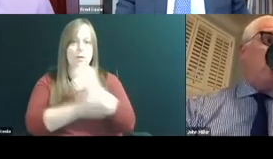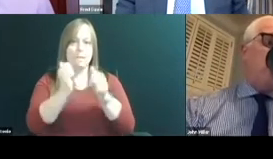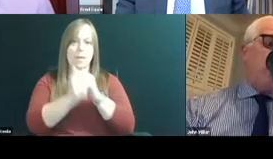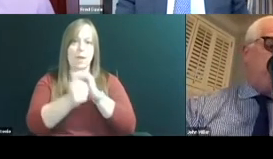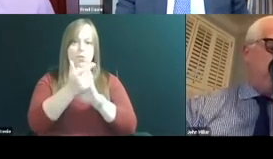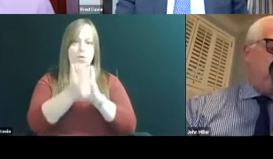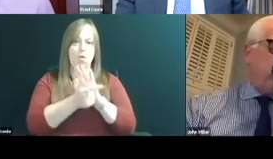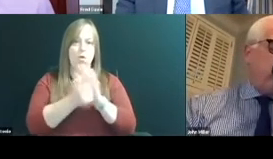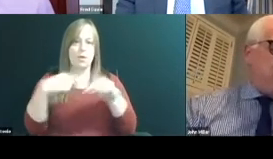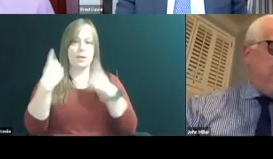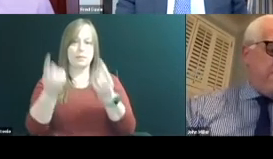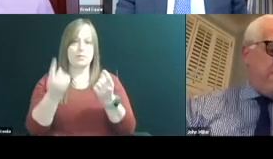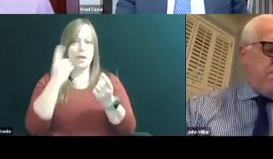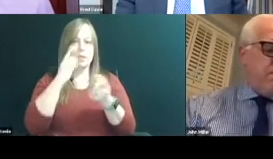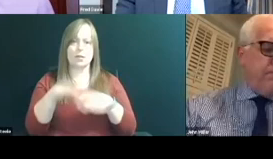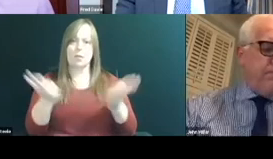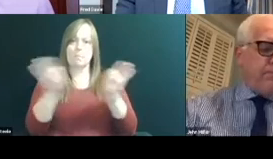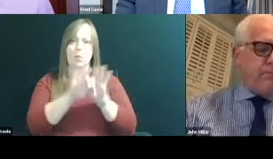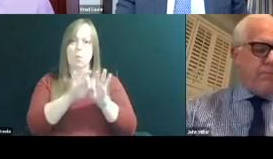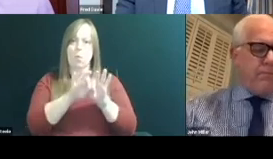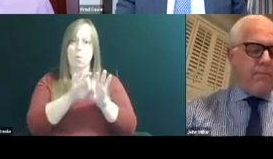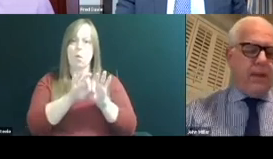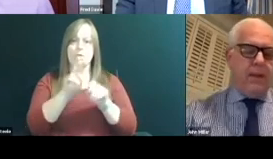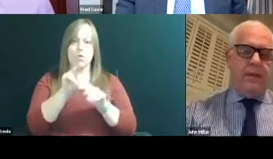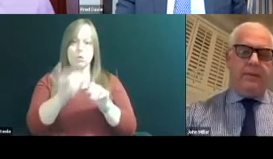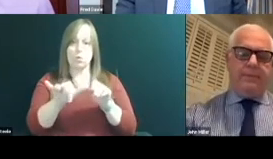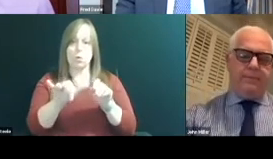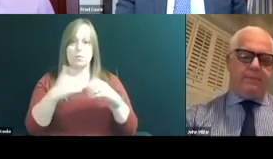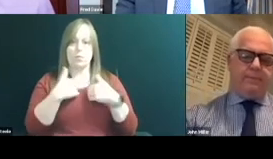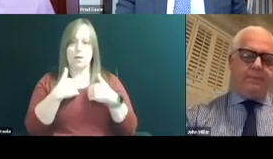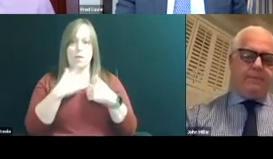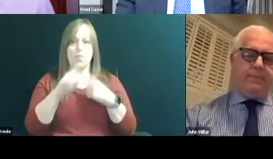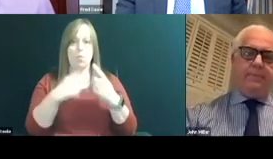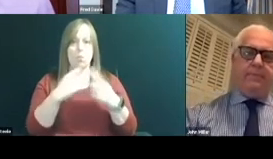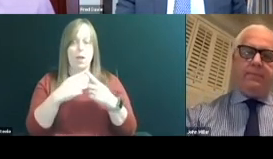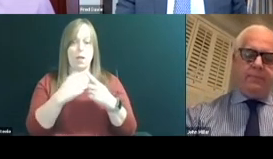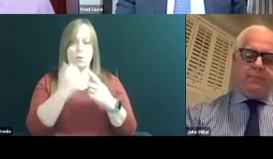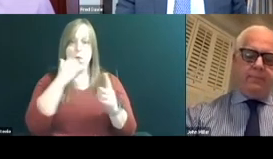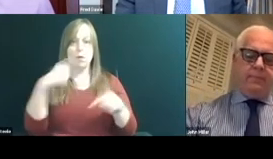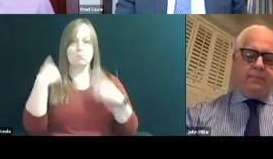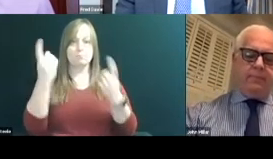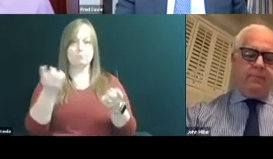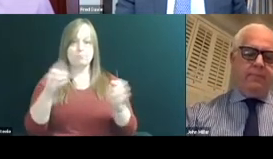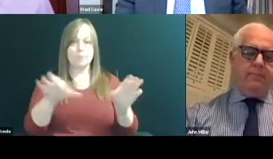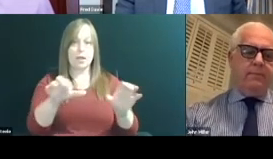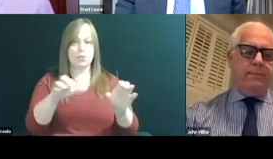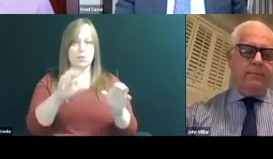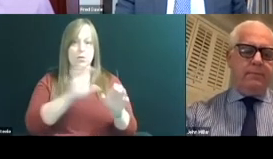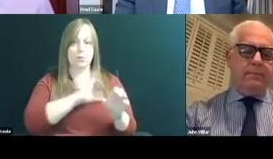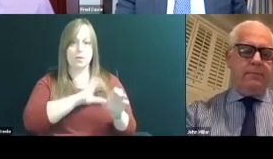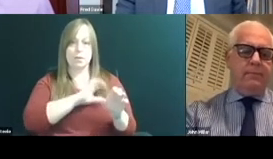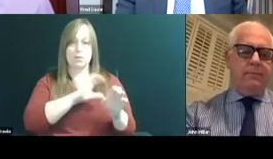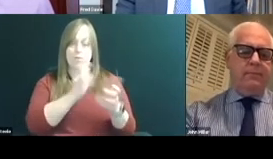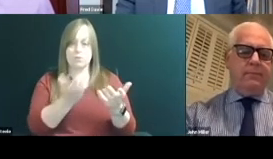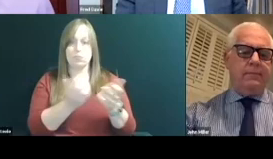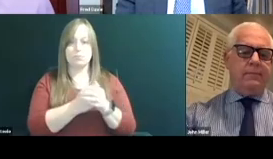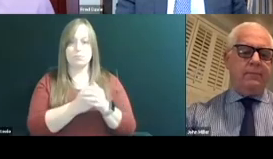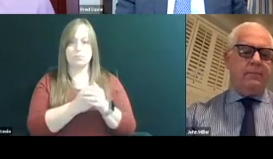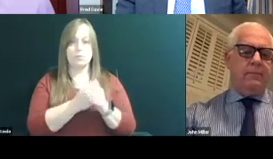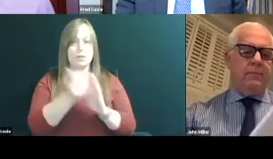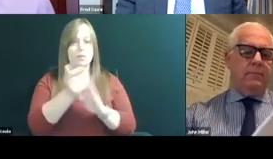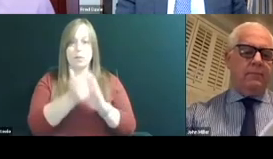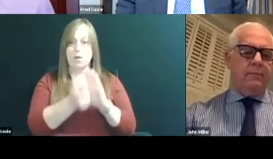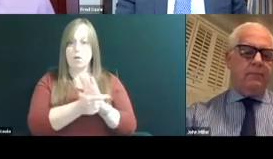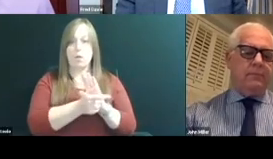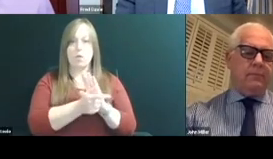a law like this, and I think it's an important tool for New Yorkers to have when they've been wronged by the actions of a police officer. This